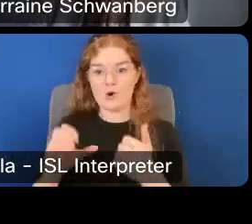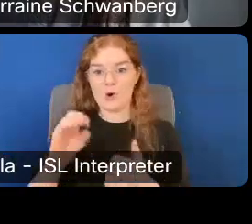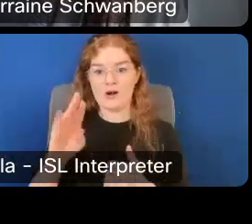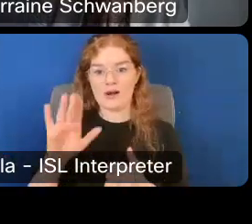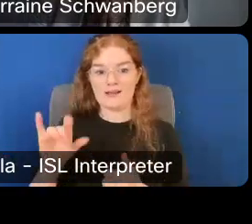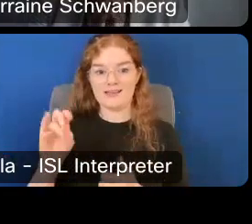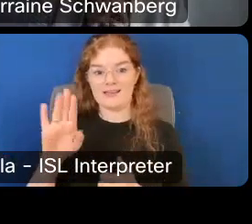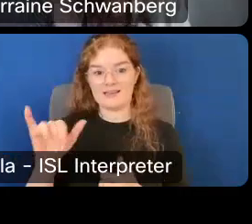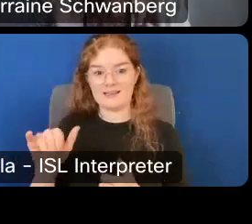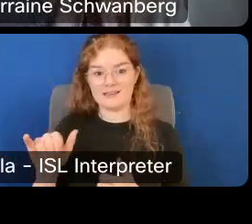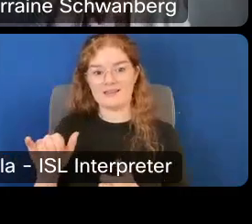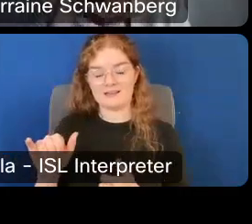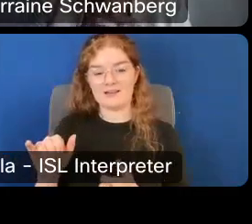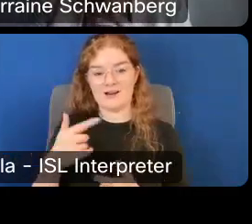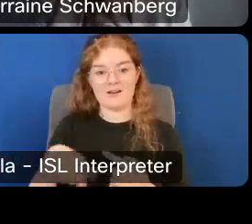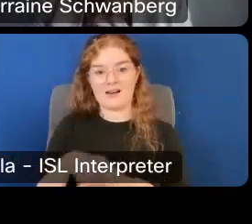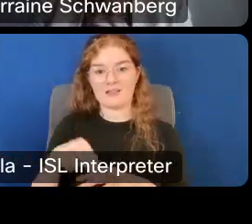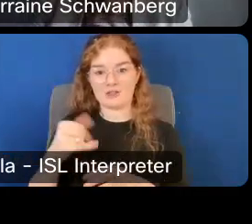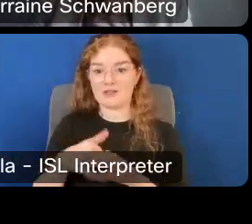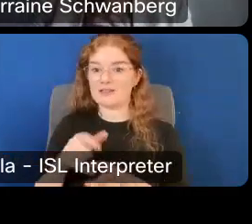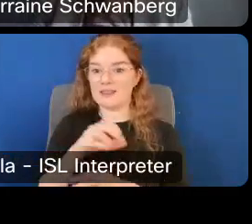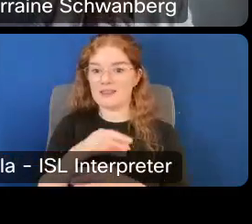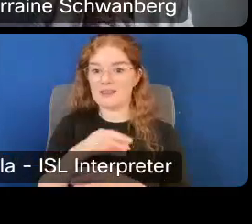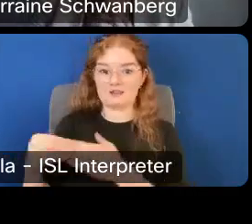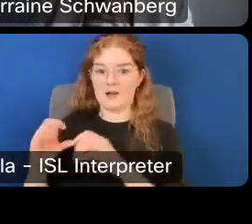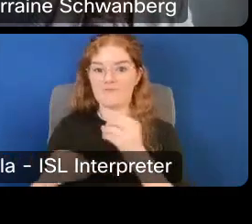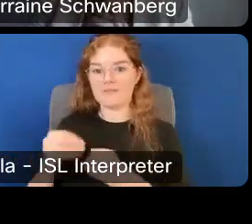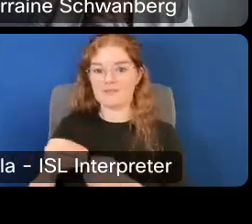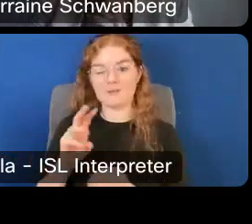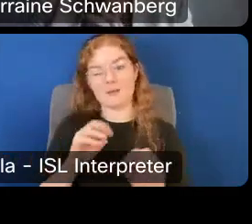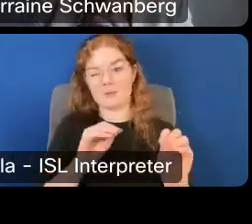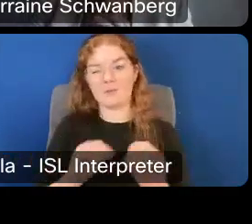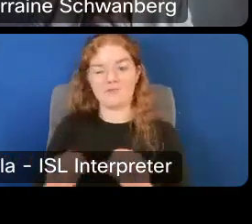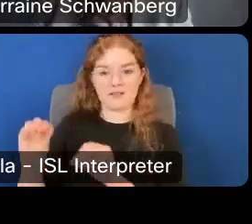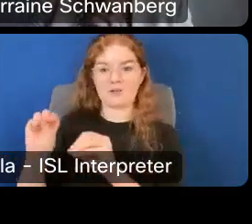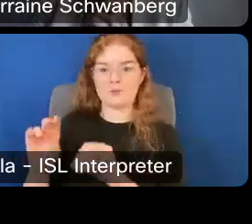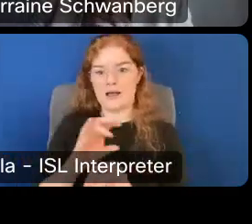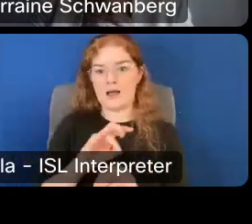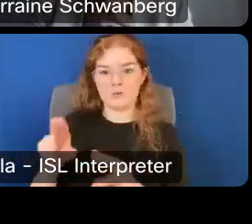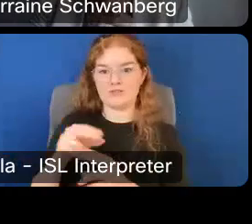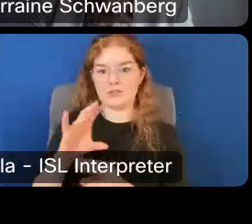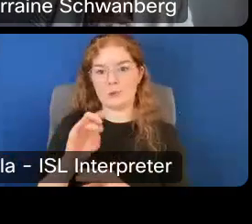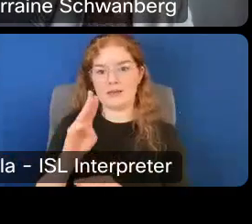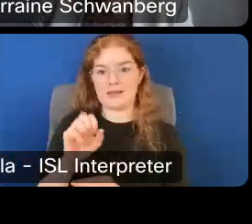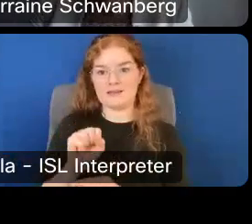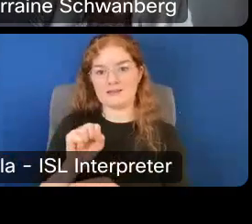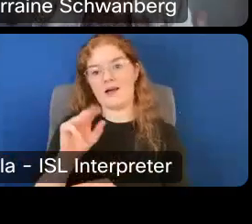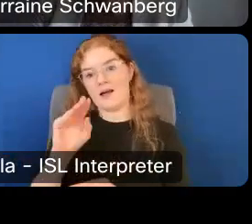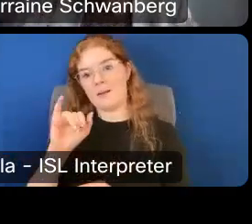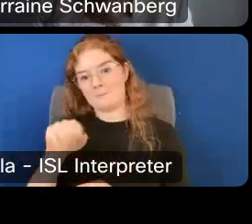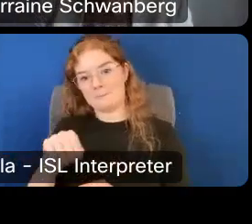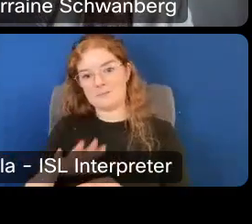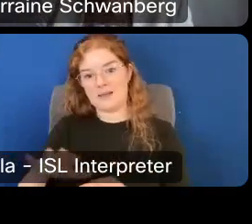our National Clinical Leaders Office, so slightly moving out of the QPS IM space, but we'll still